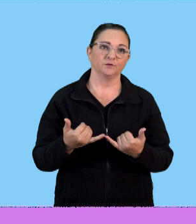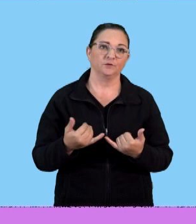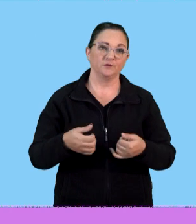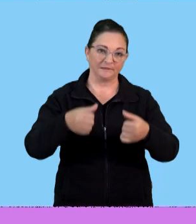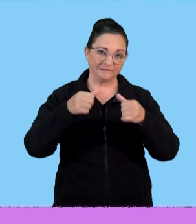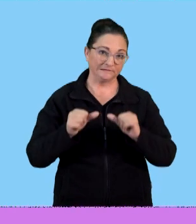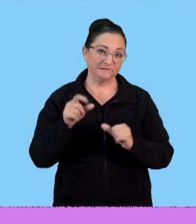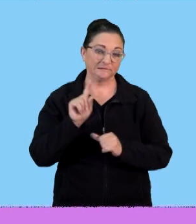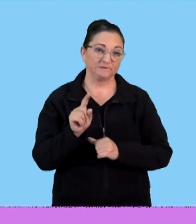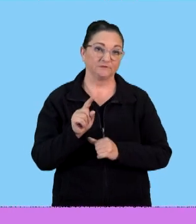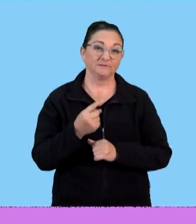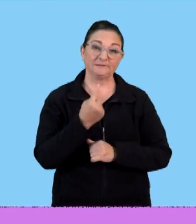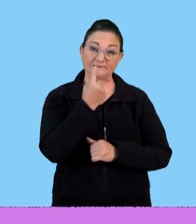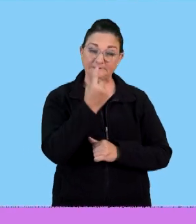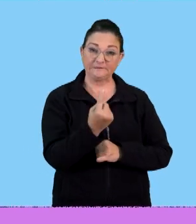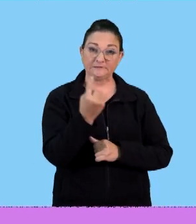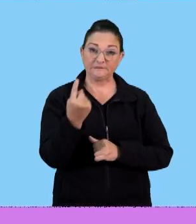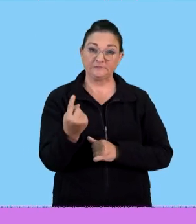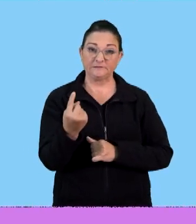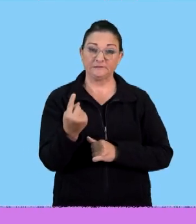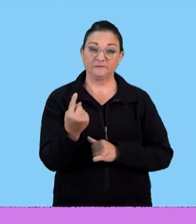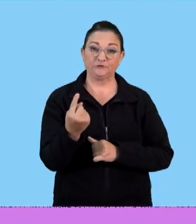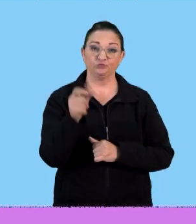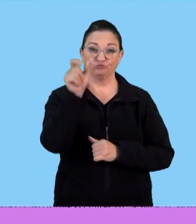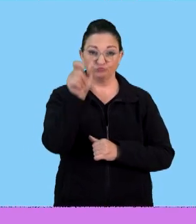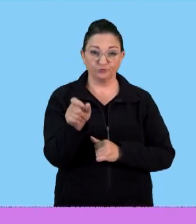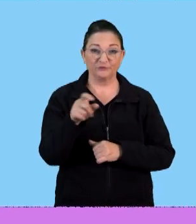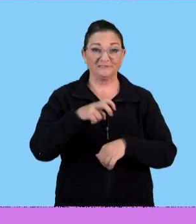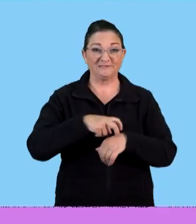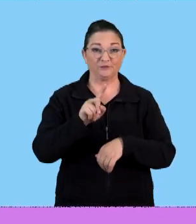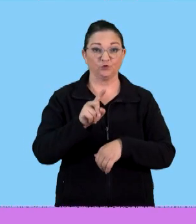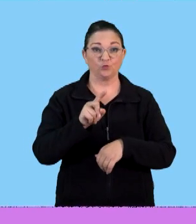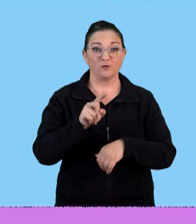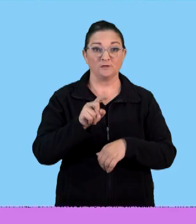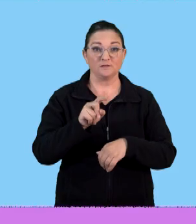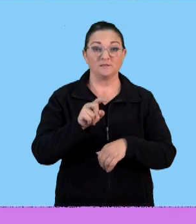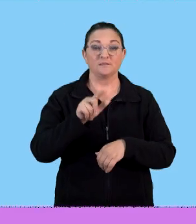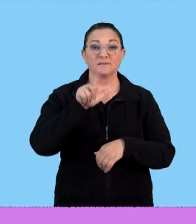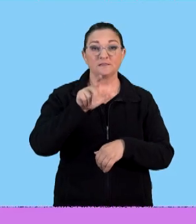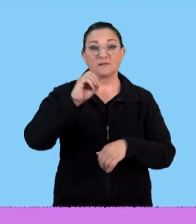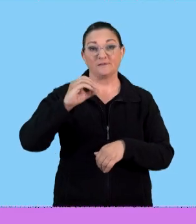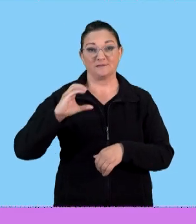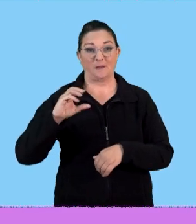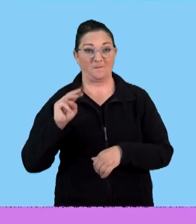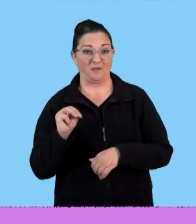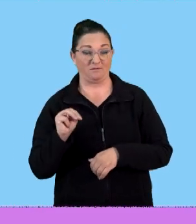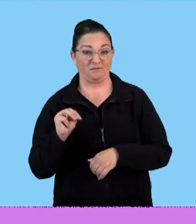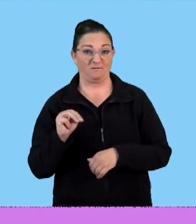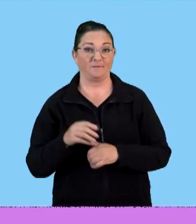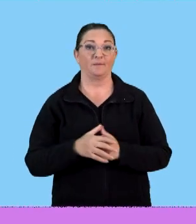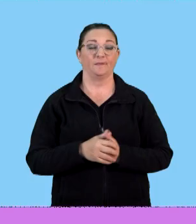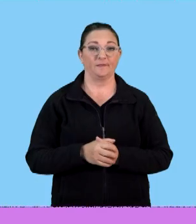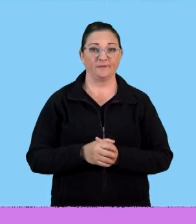next part that says each guest needs 70 centimeters around the circumference of the table. So